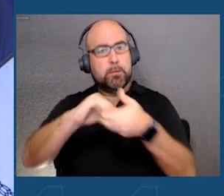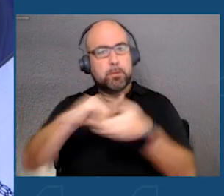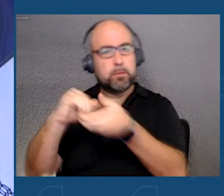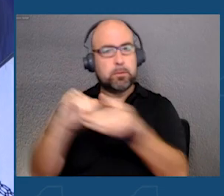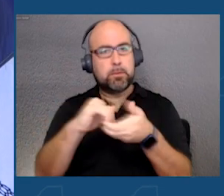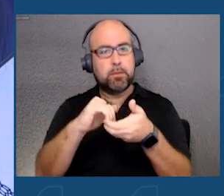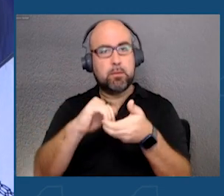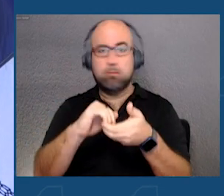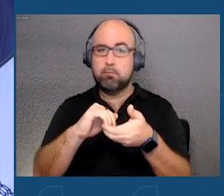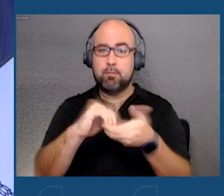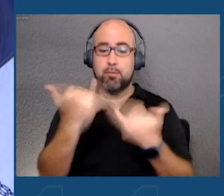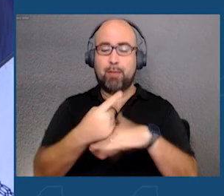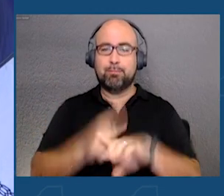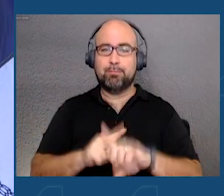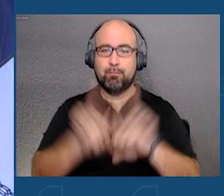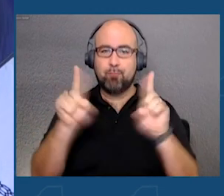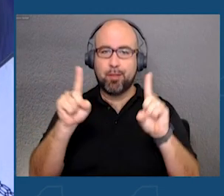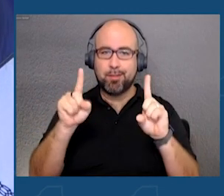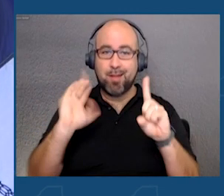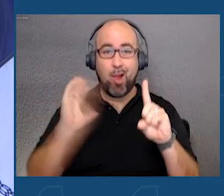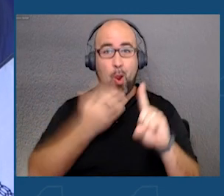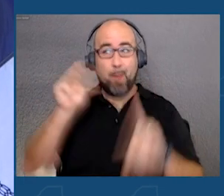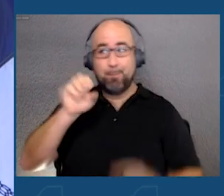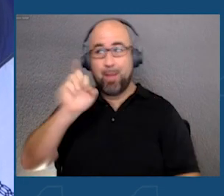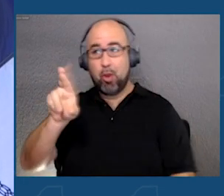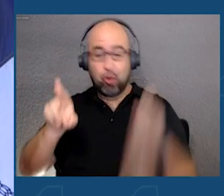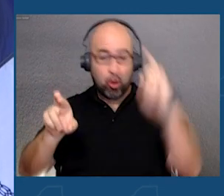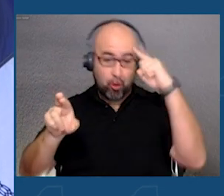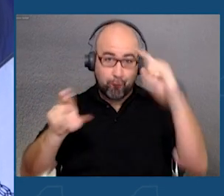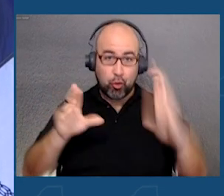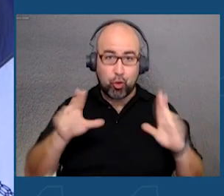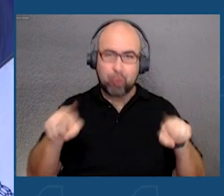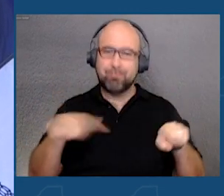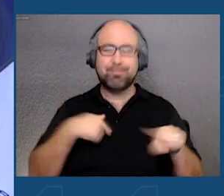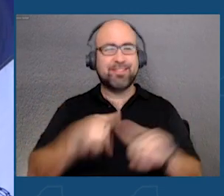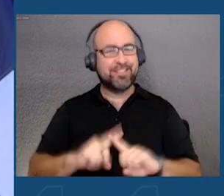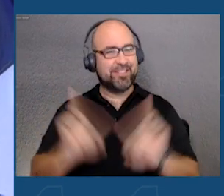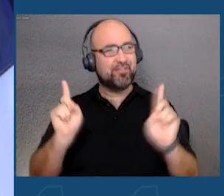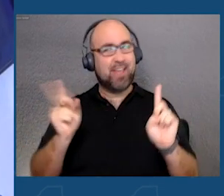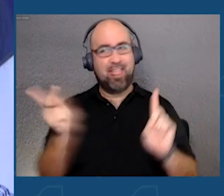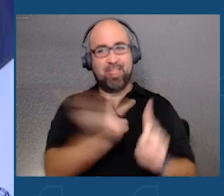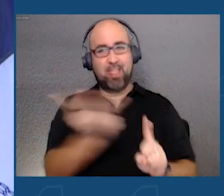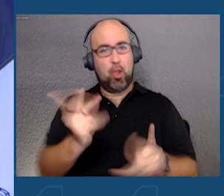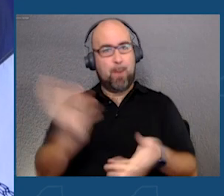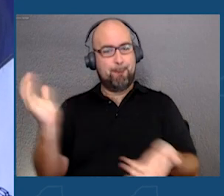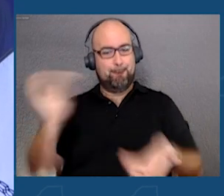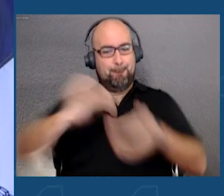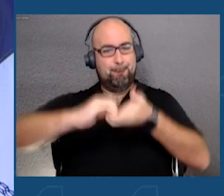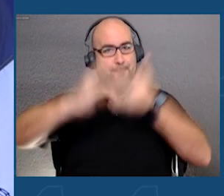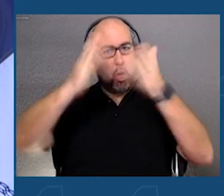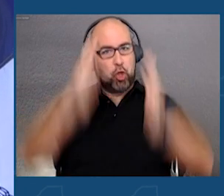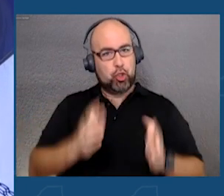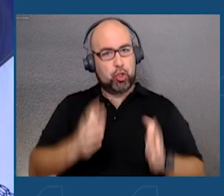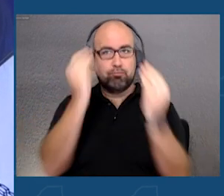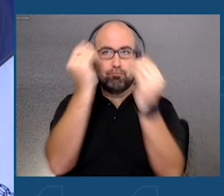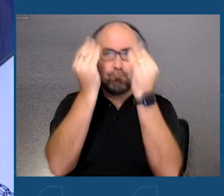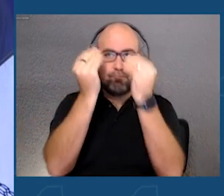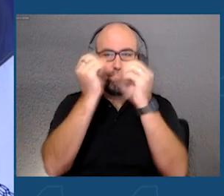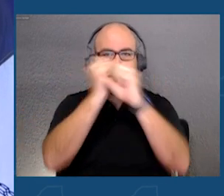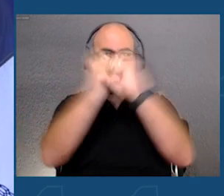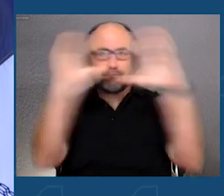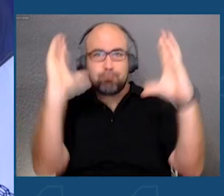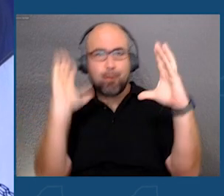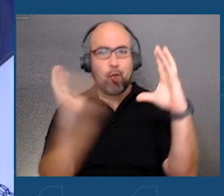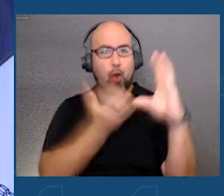Our mayor and our governor, they are different. They're here as partners, thinking creatively about our future, being boldly ambitious,